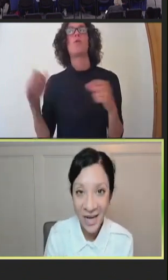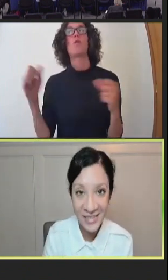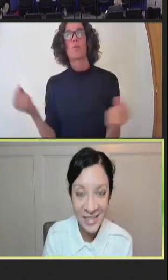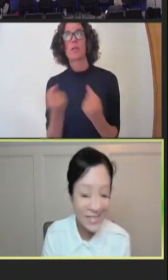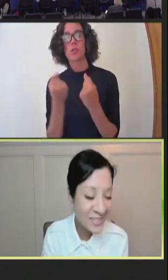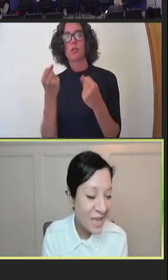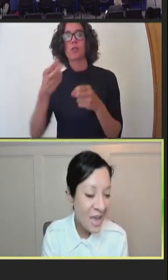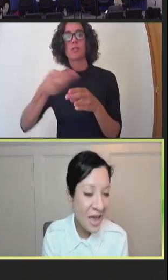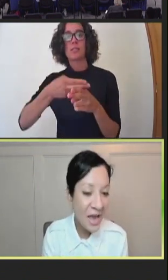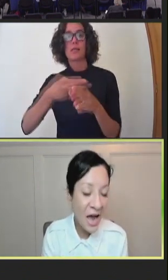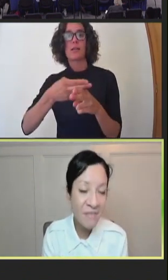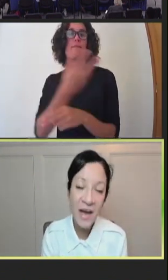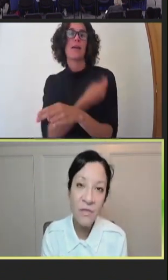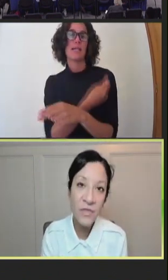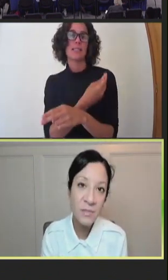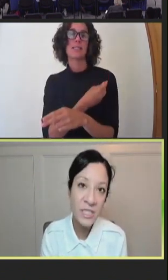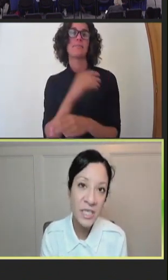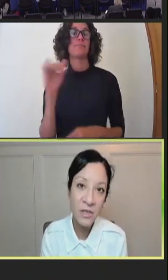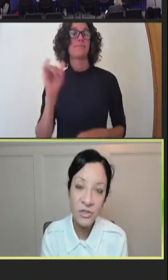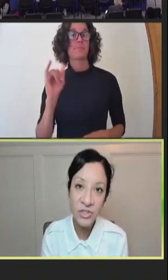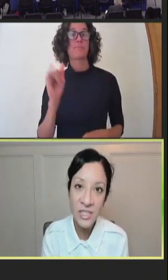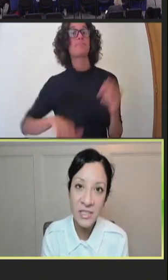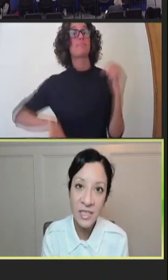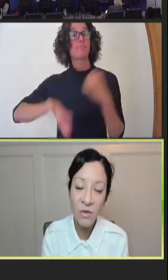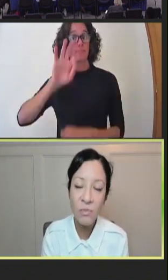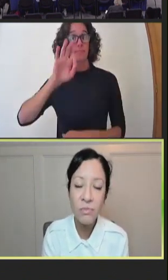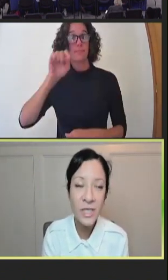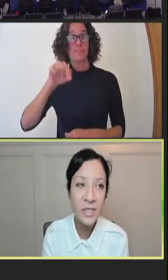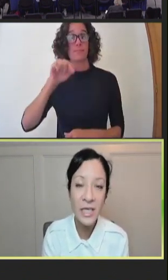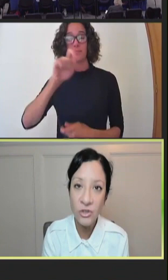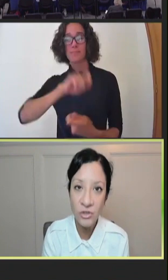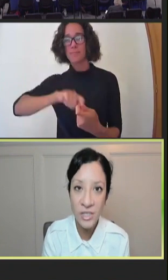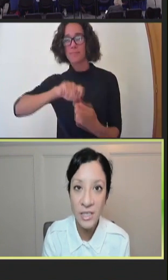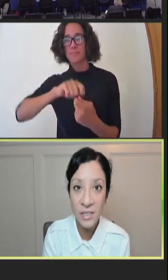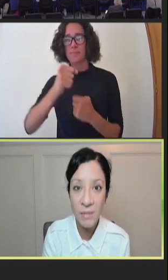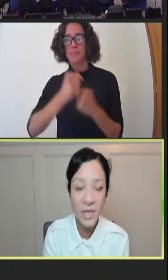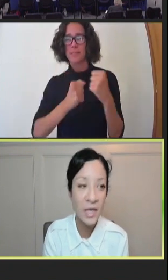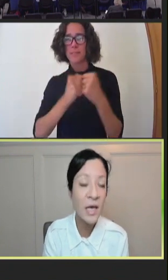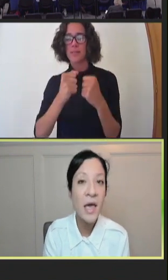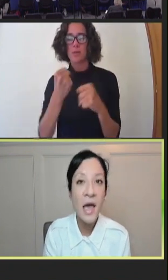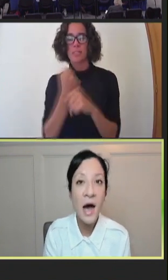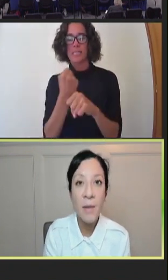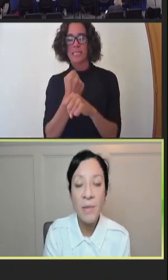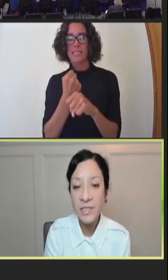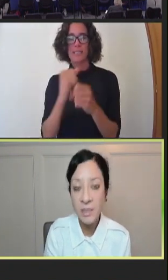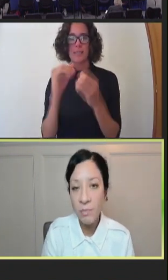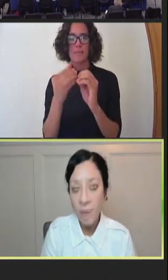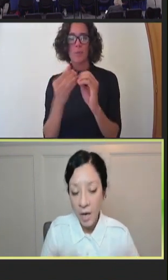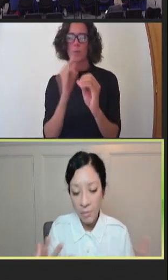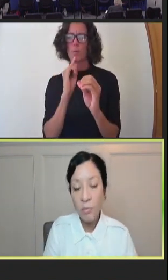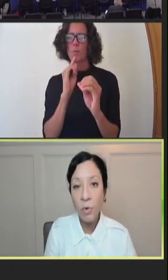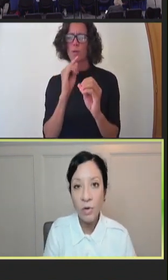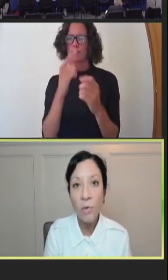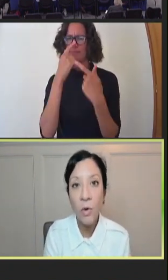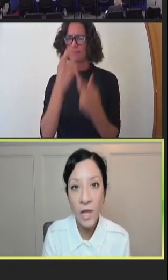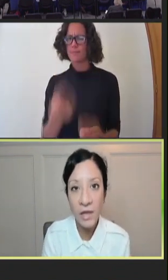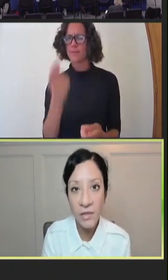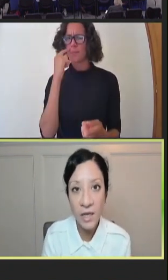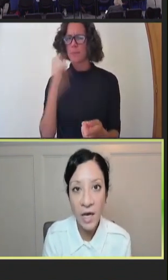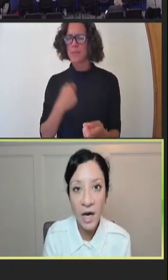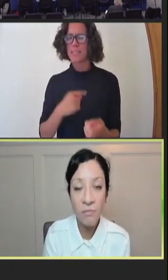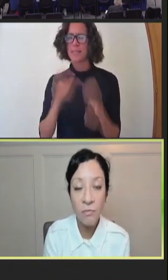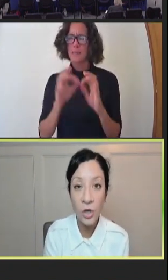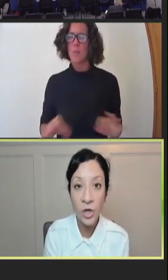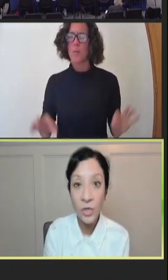seasonal vaccines. And I found this particular statistic really interesting to me. And it's an important role, I